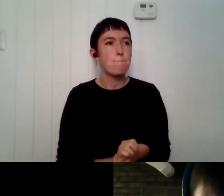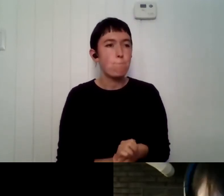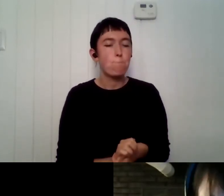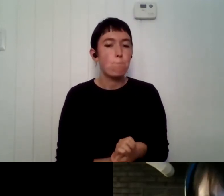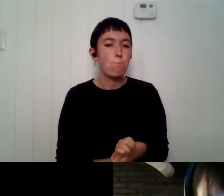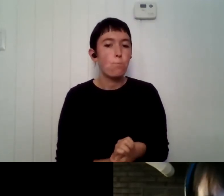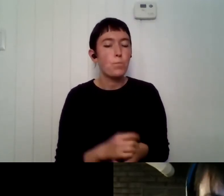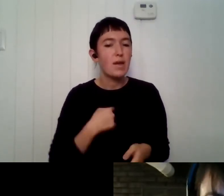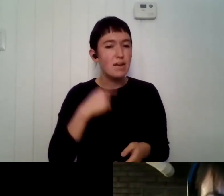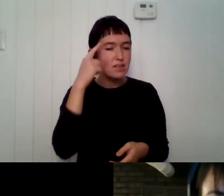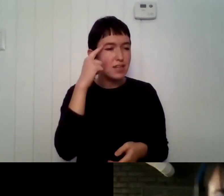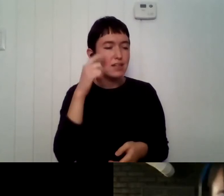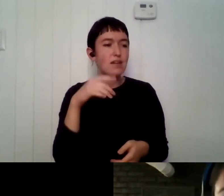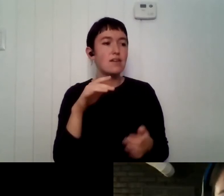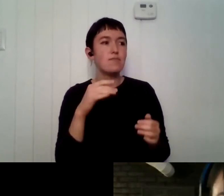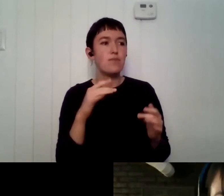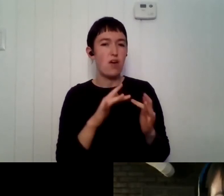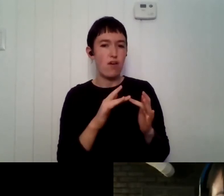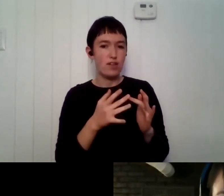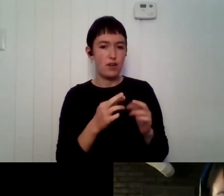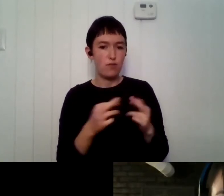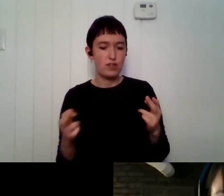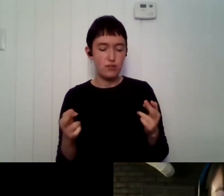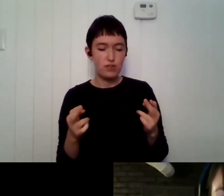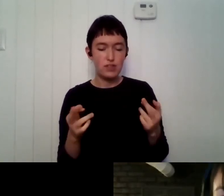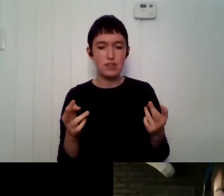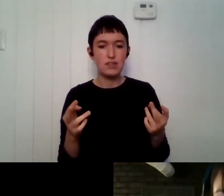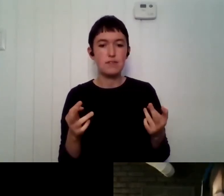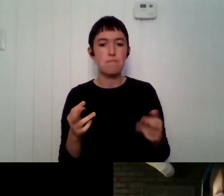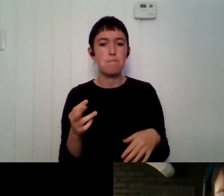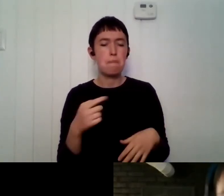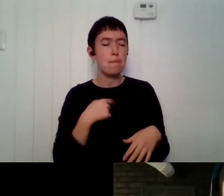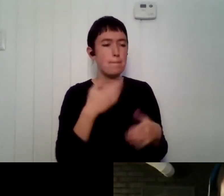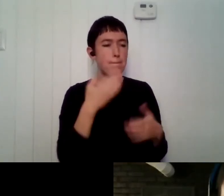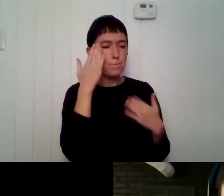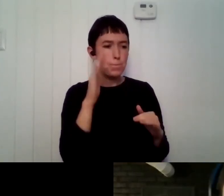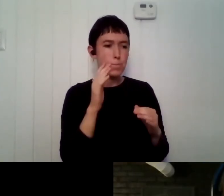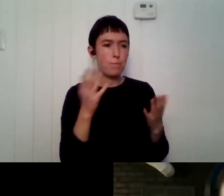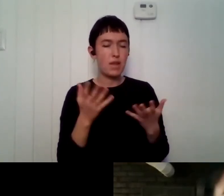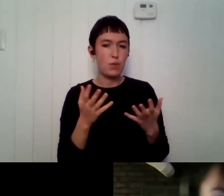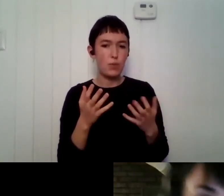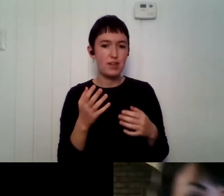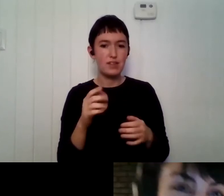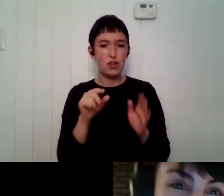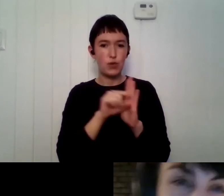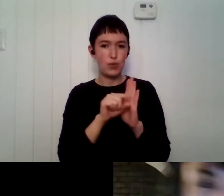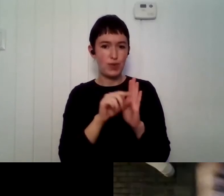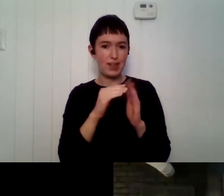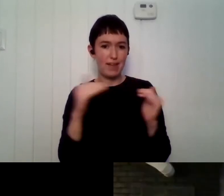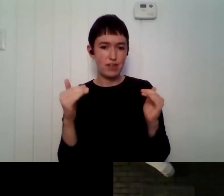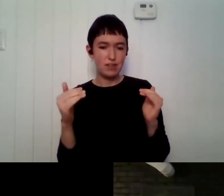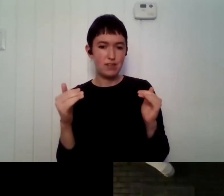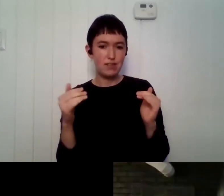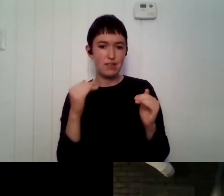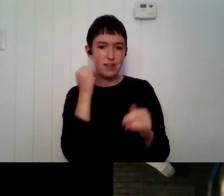there's a lot of good online resources. Like, I don't know what's the grade level of this course, so I don't know if it's